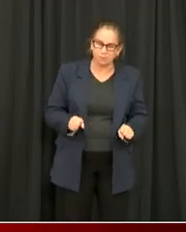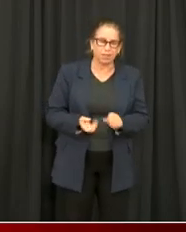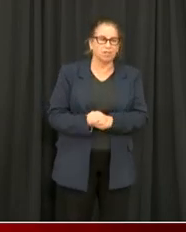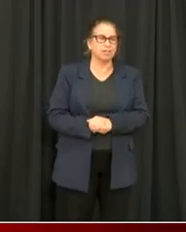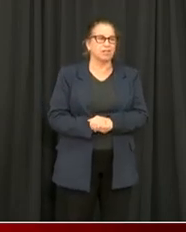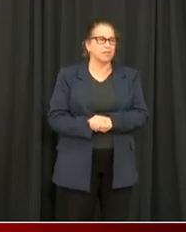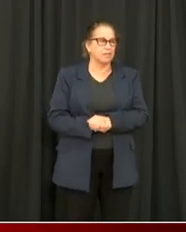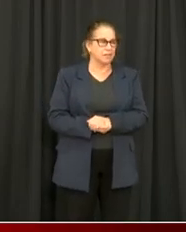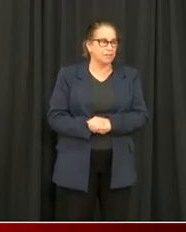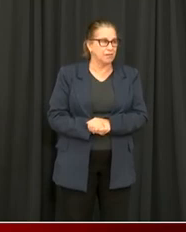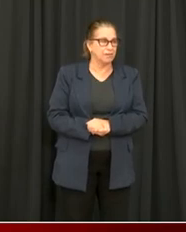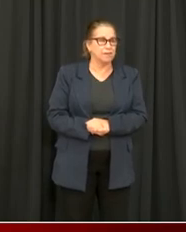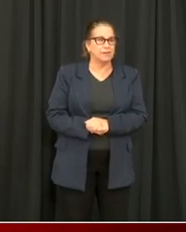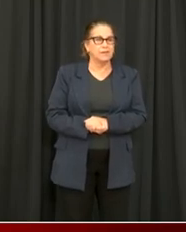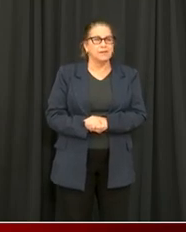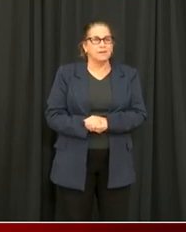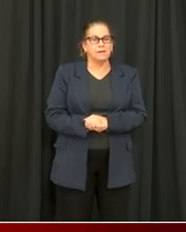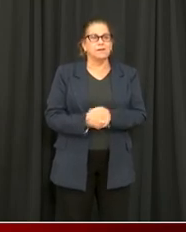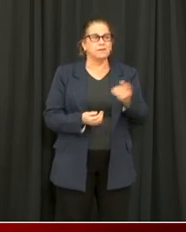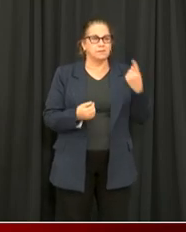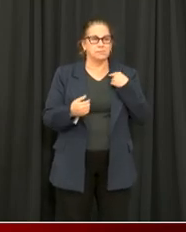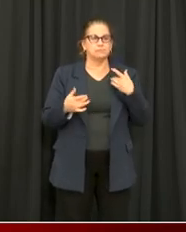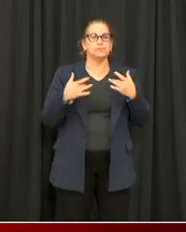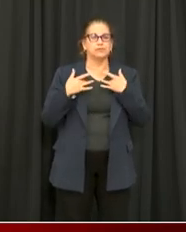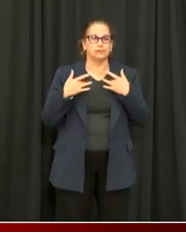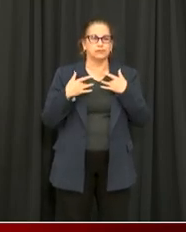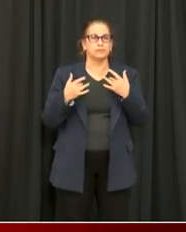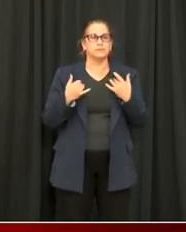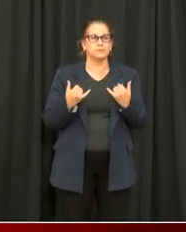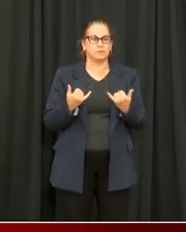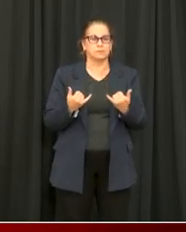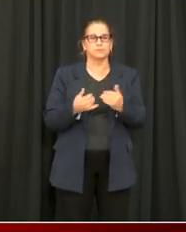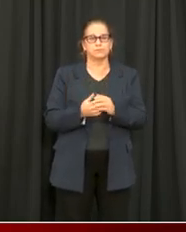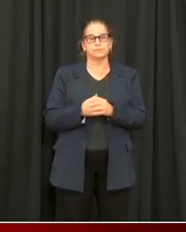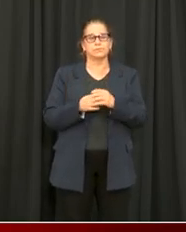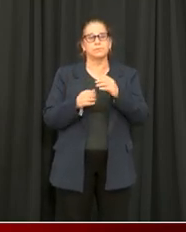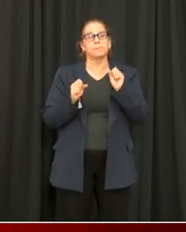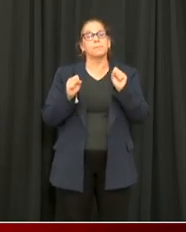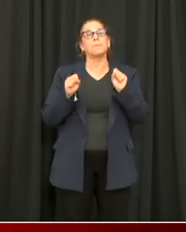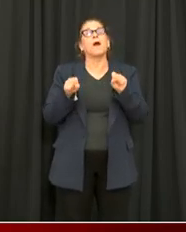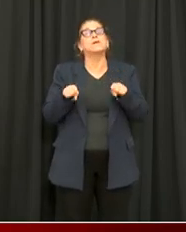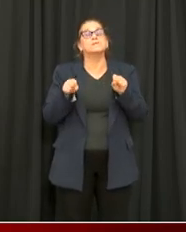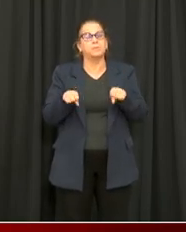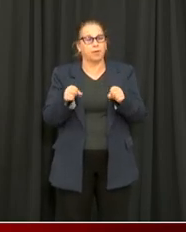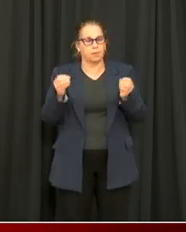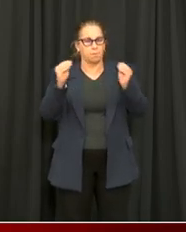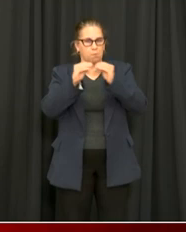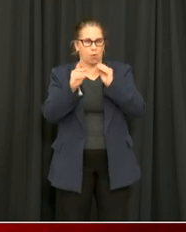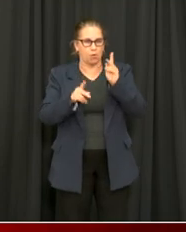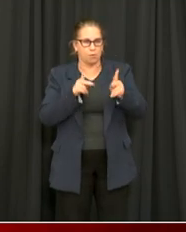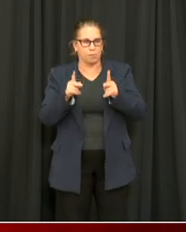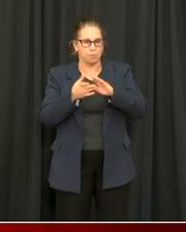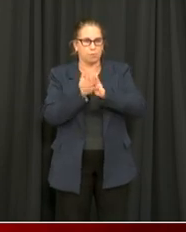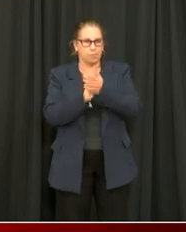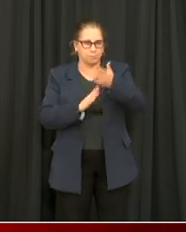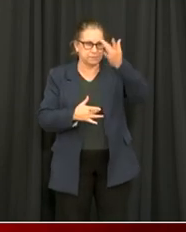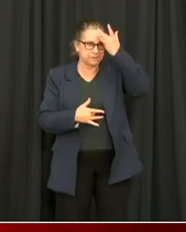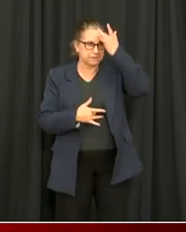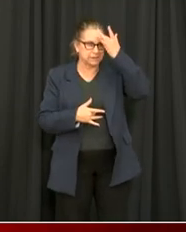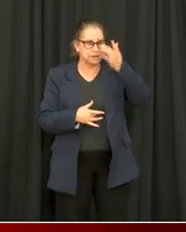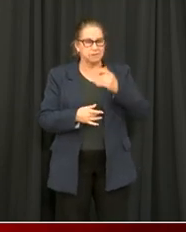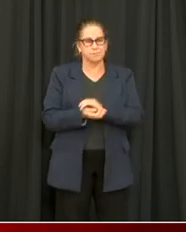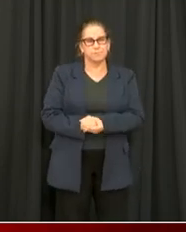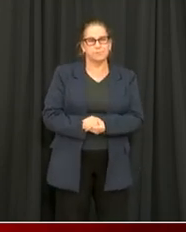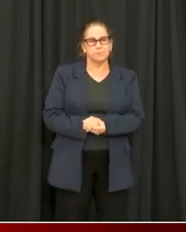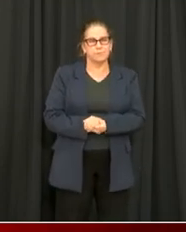are concerned, of course, that more people would get sick, and that's why we continue to focus on people